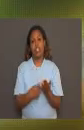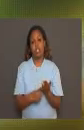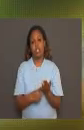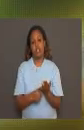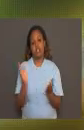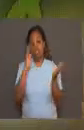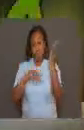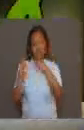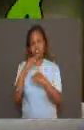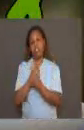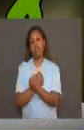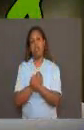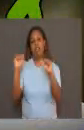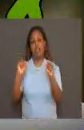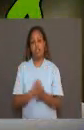the problem.